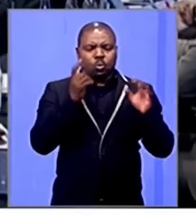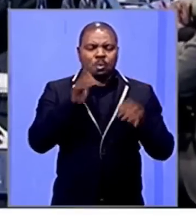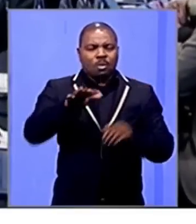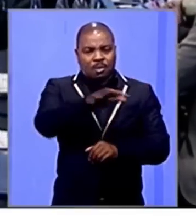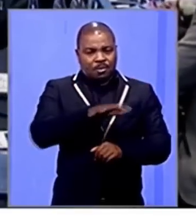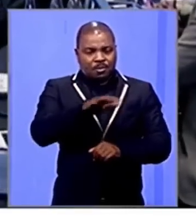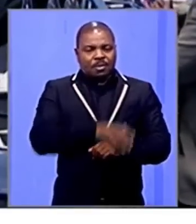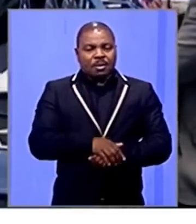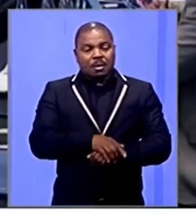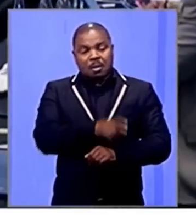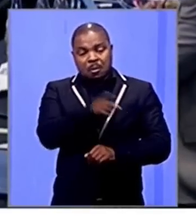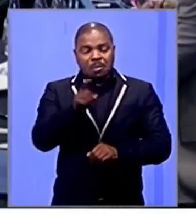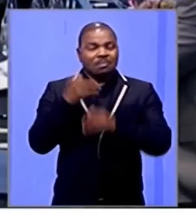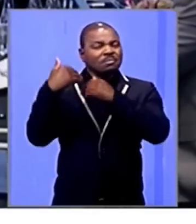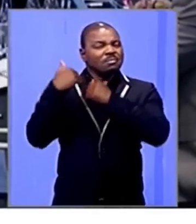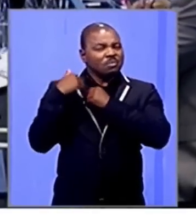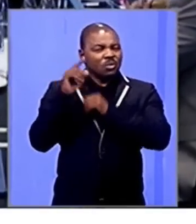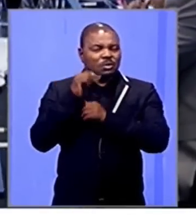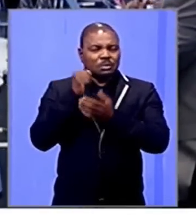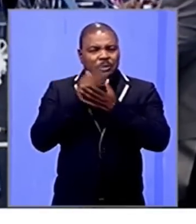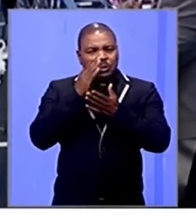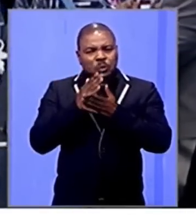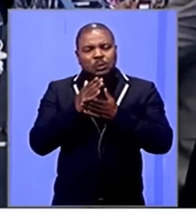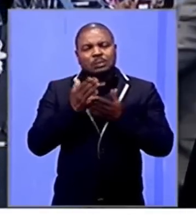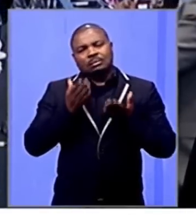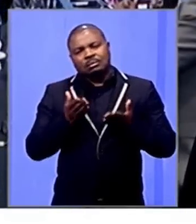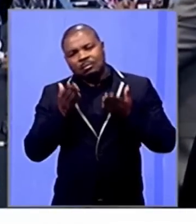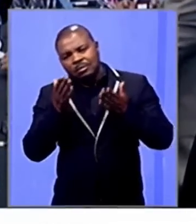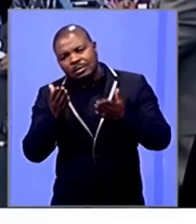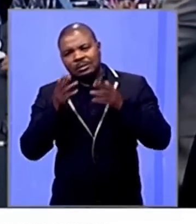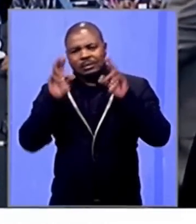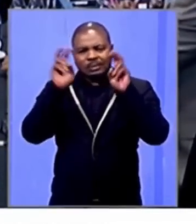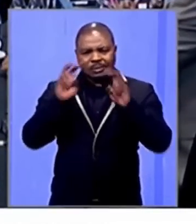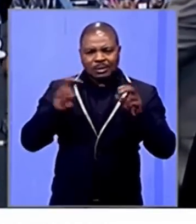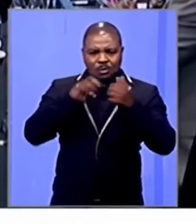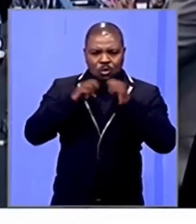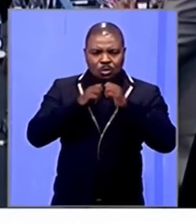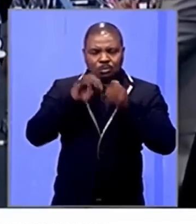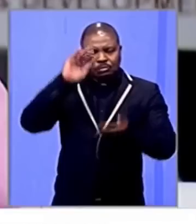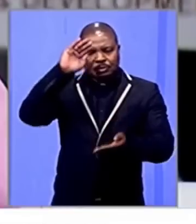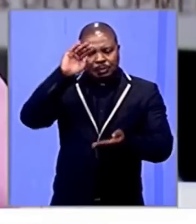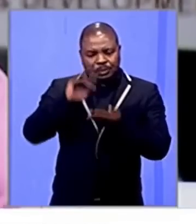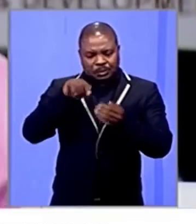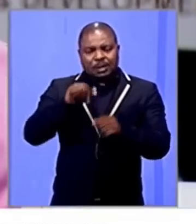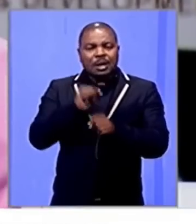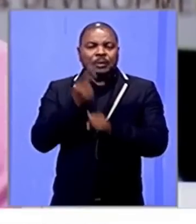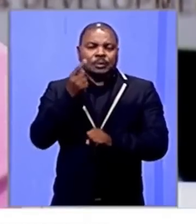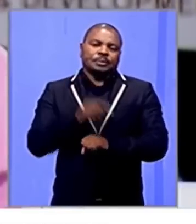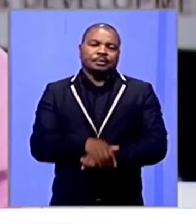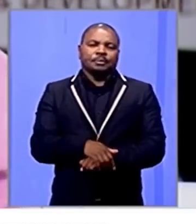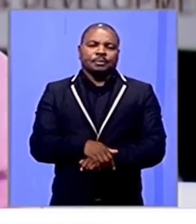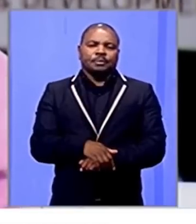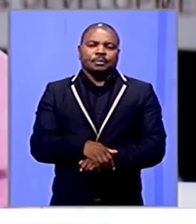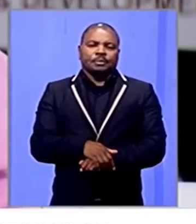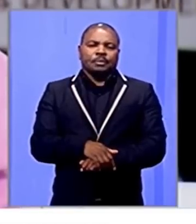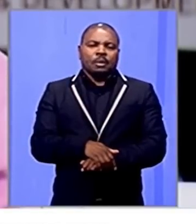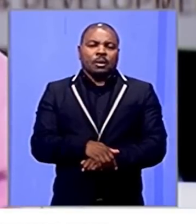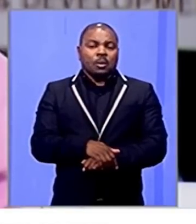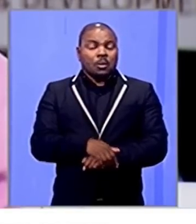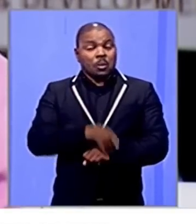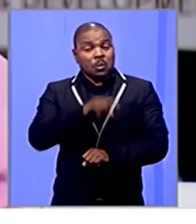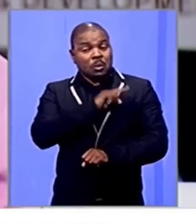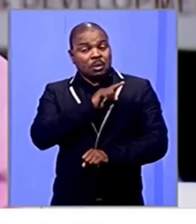lengwe ba role maikarabelo a go fokotsa mathata a tlamelo ya metsi le a energy a Gauteng e itemogelang ona. Se